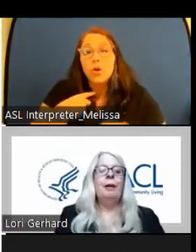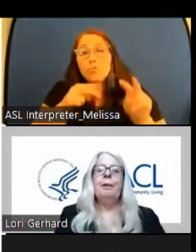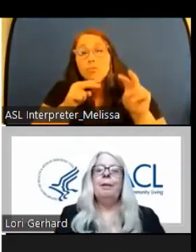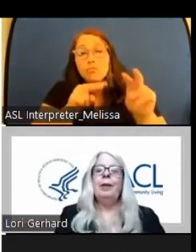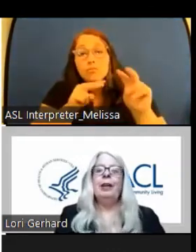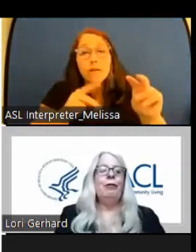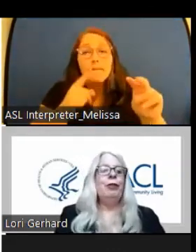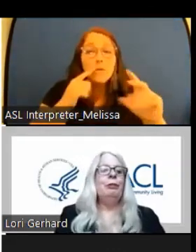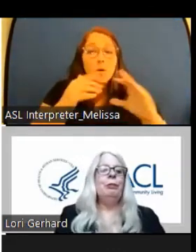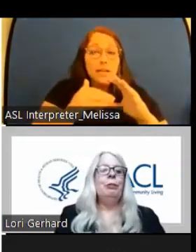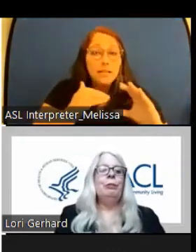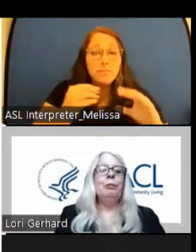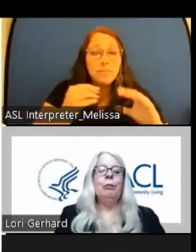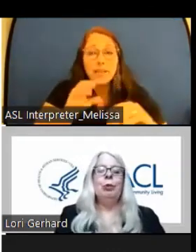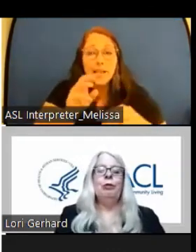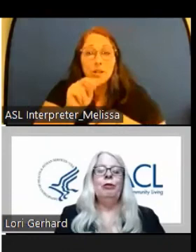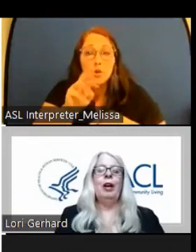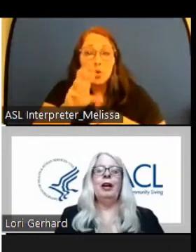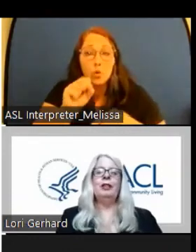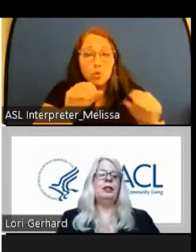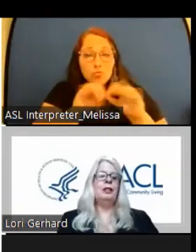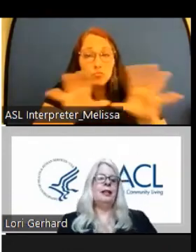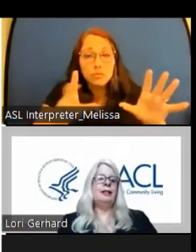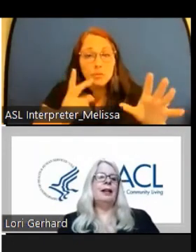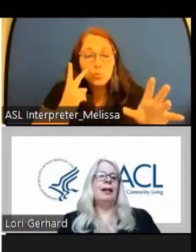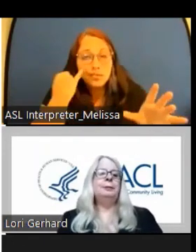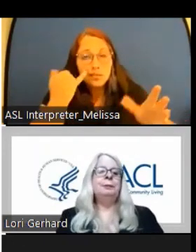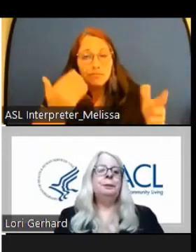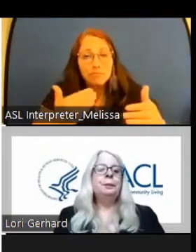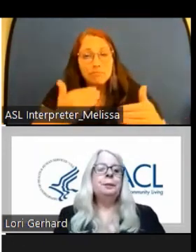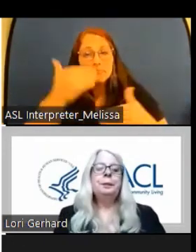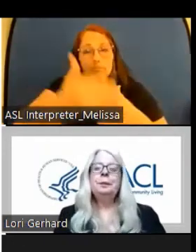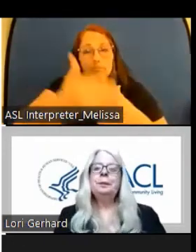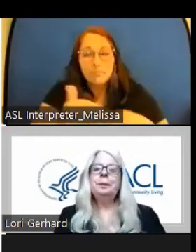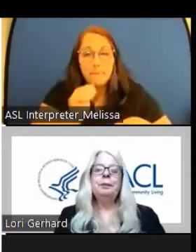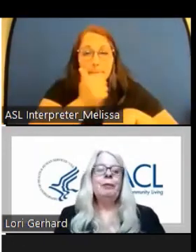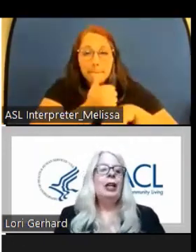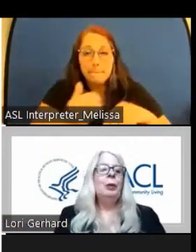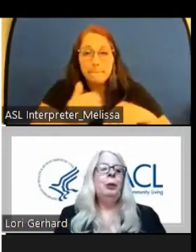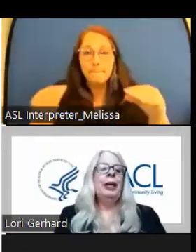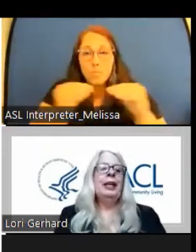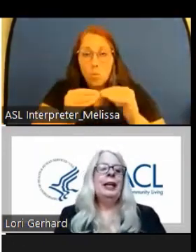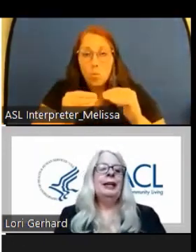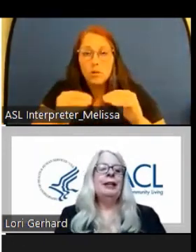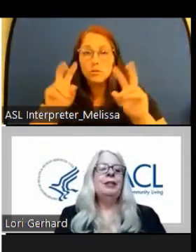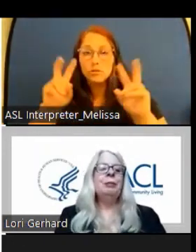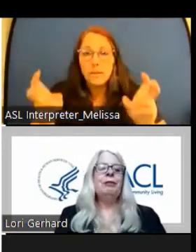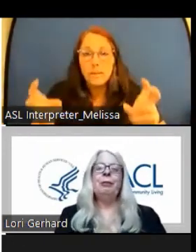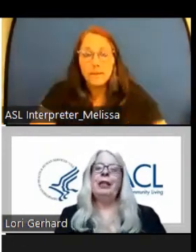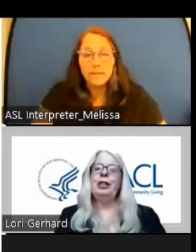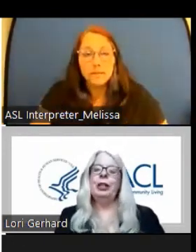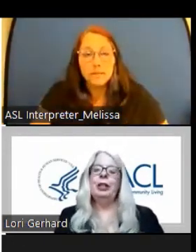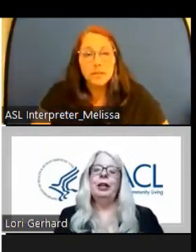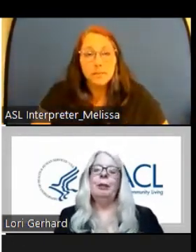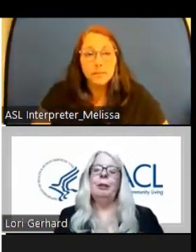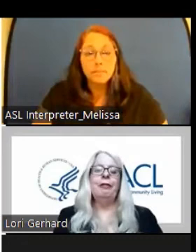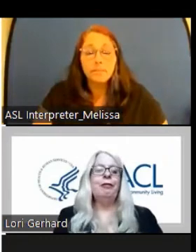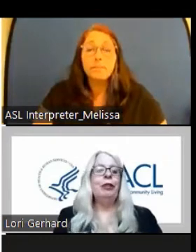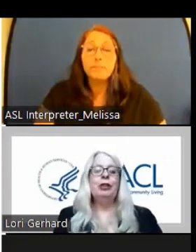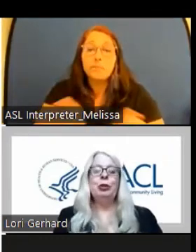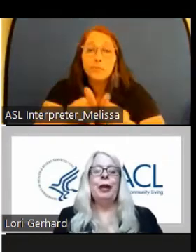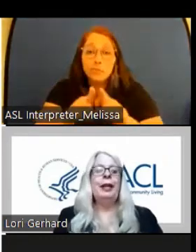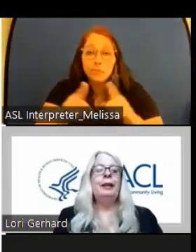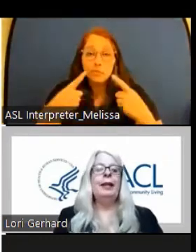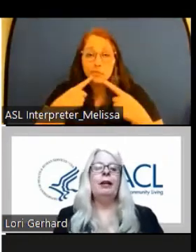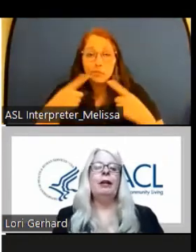If we move on to the next slide, We want to announce some information about a